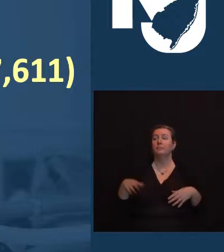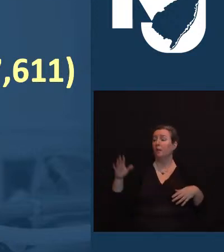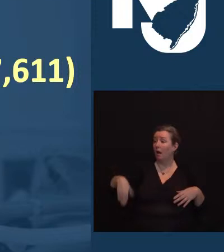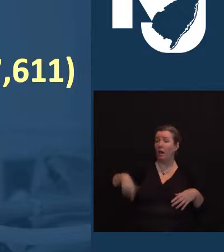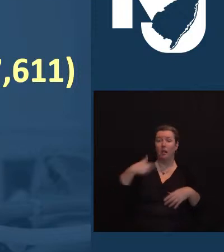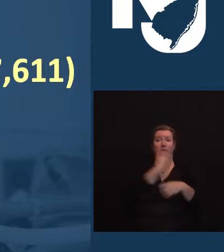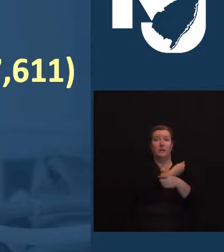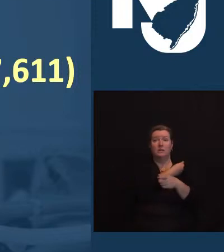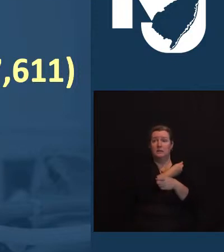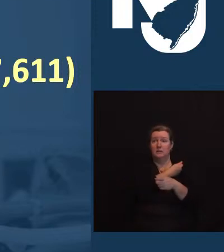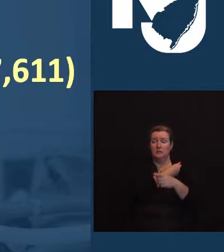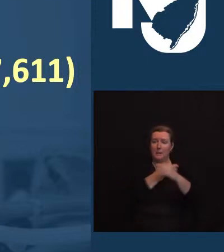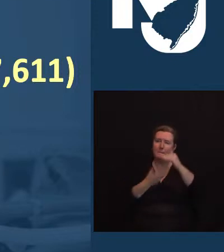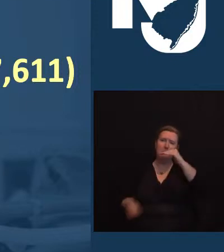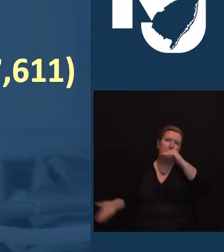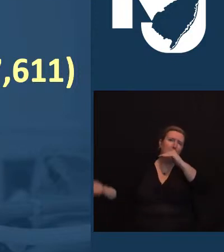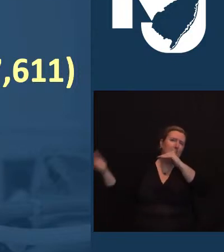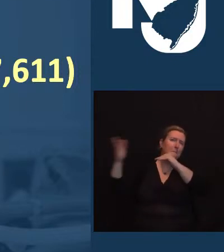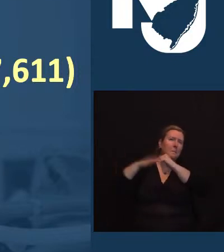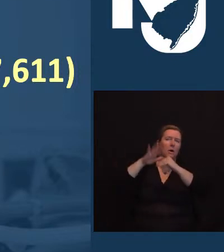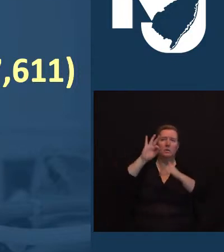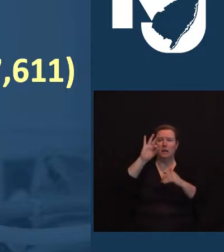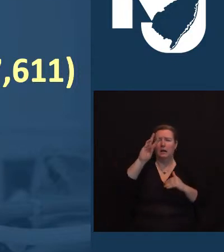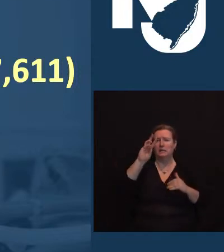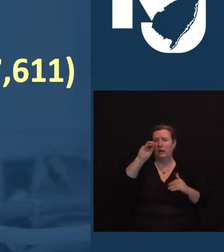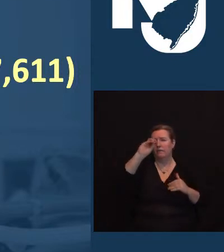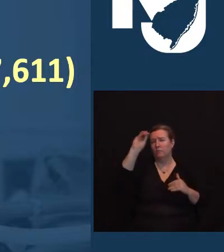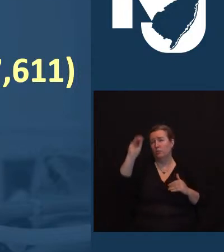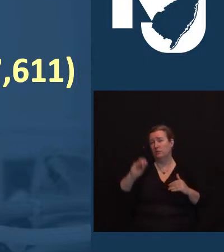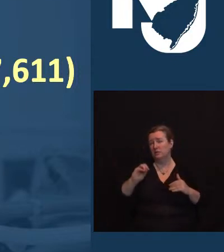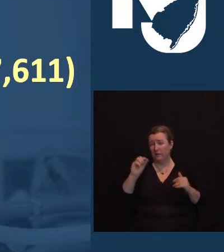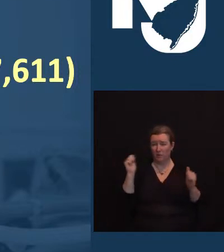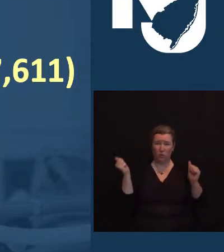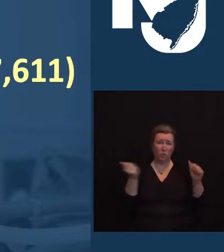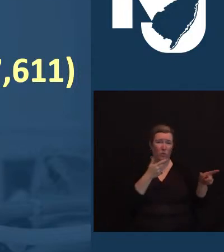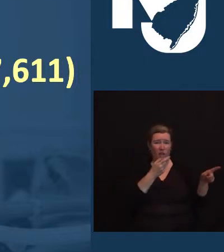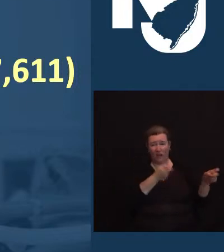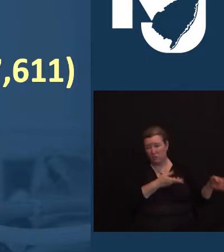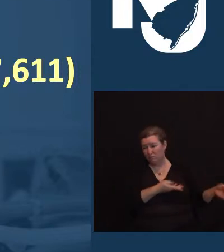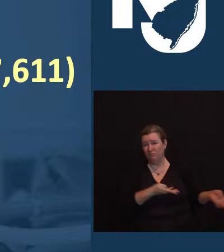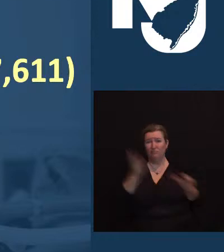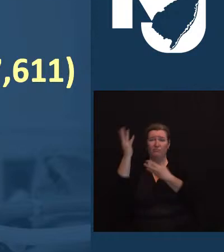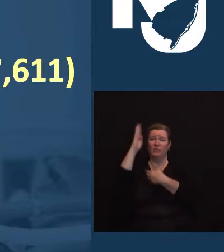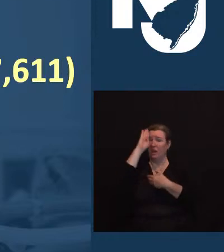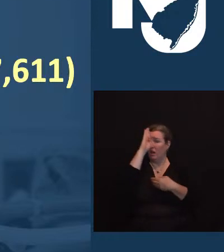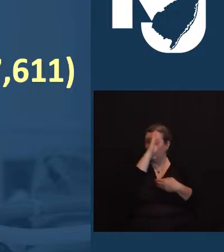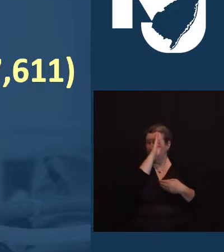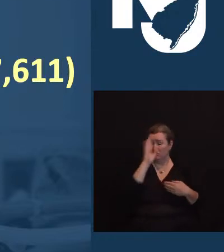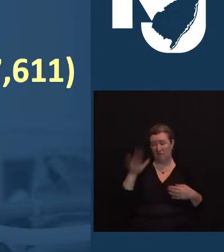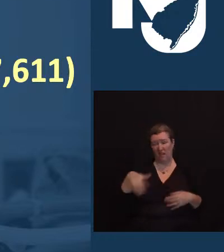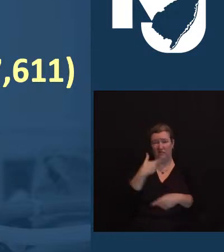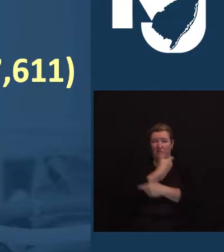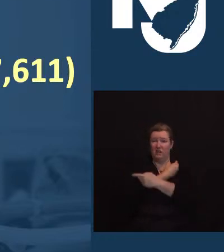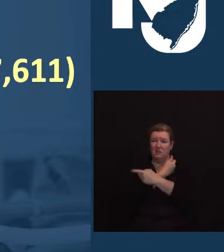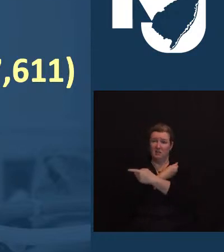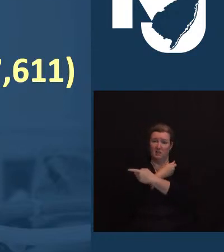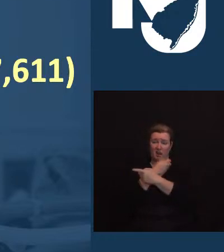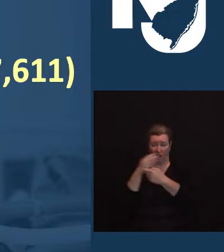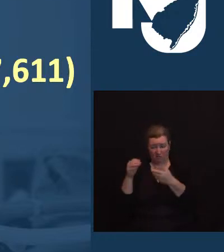in at about 96% of all COVID-related hospitalizations. And on deaths, through August 8th, there